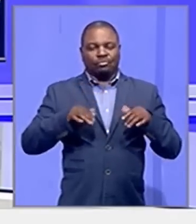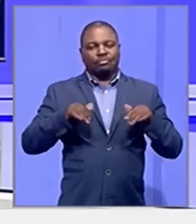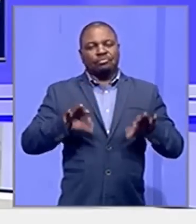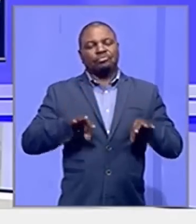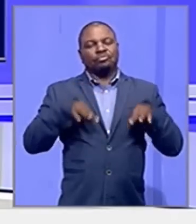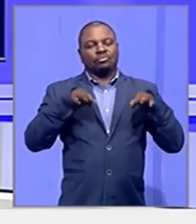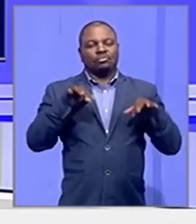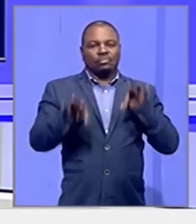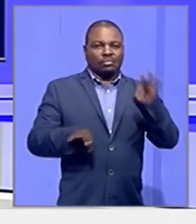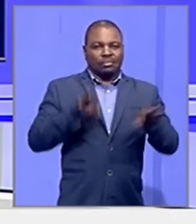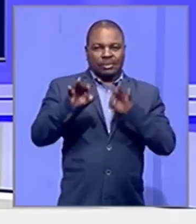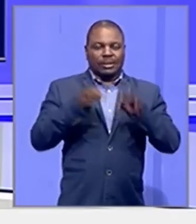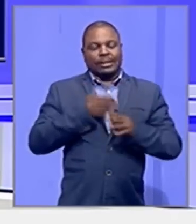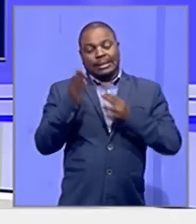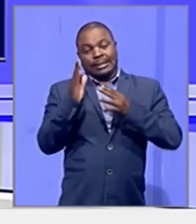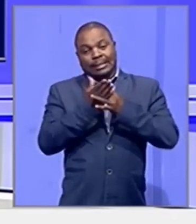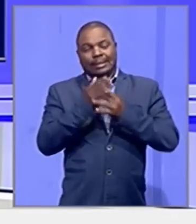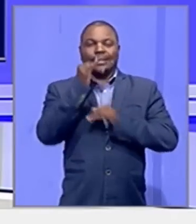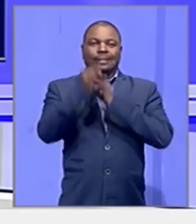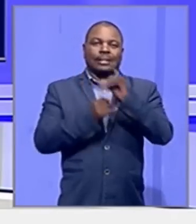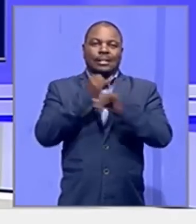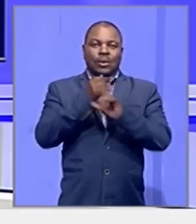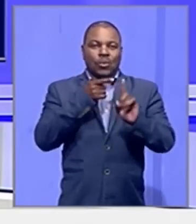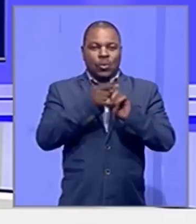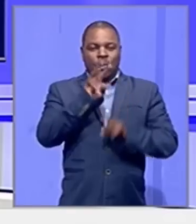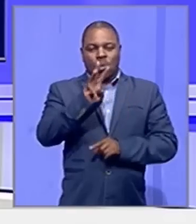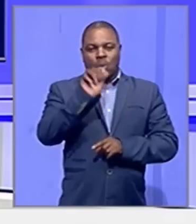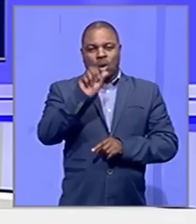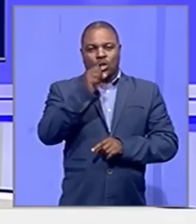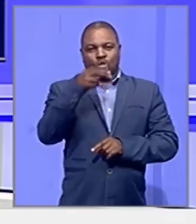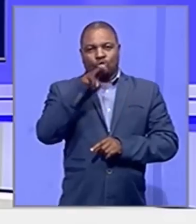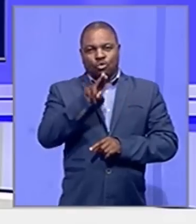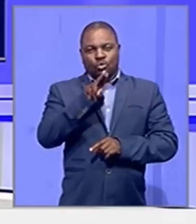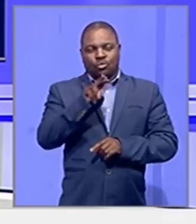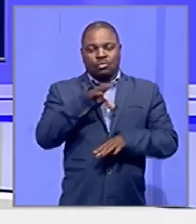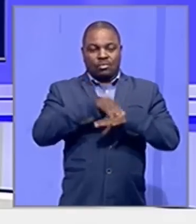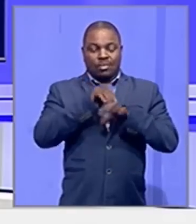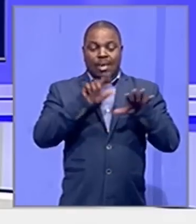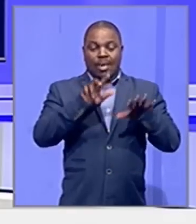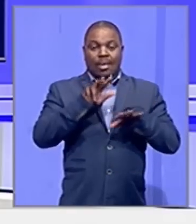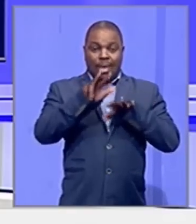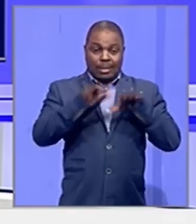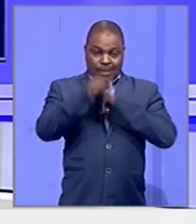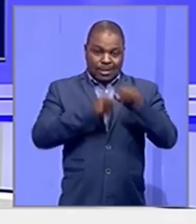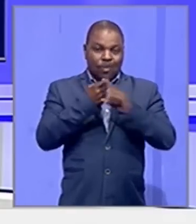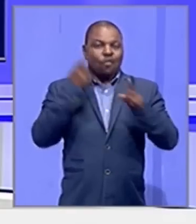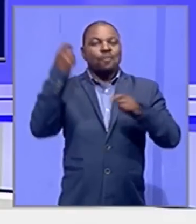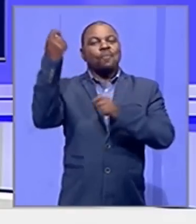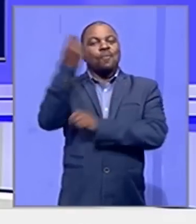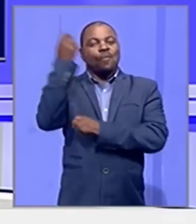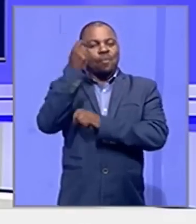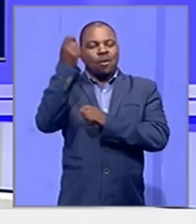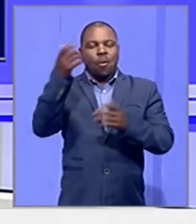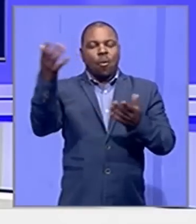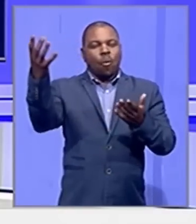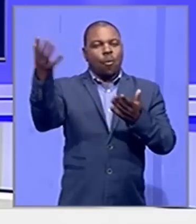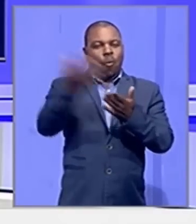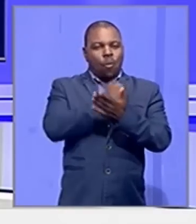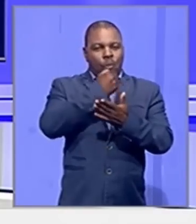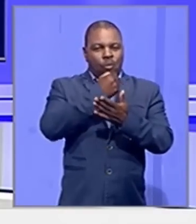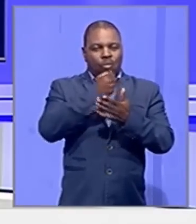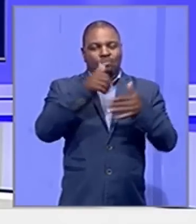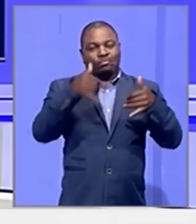Africa International wa shuhlabiwa wa mengwaga e 16 go tšwa Polokwane o thupile sefoka se